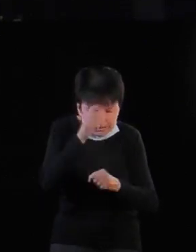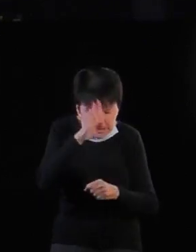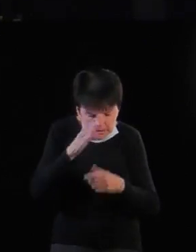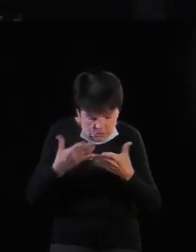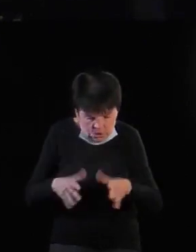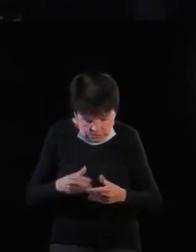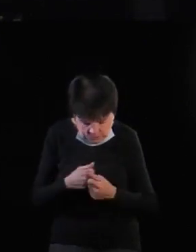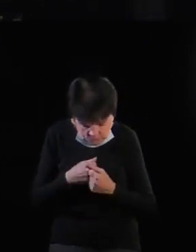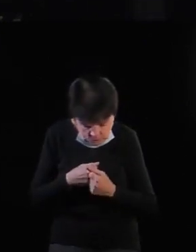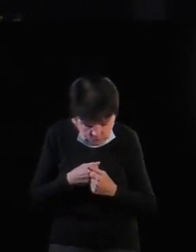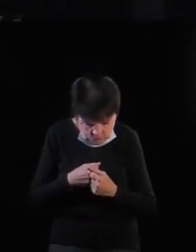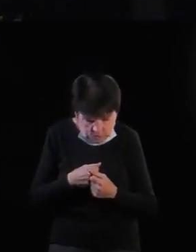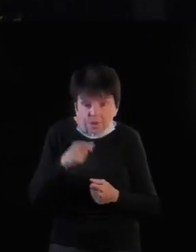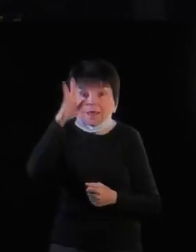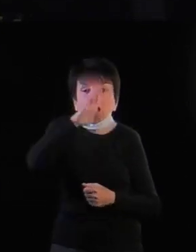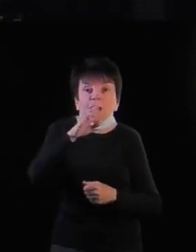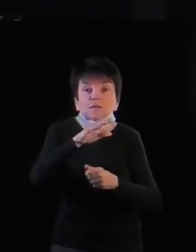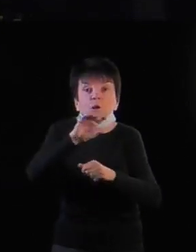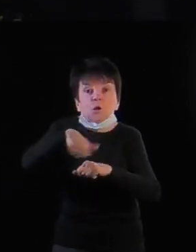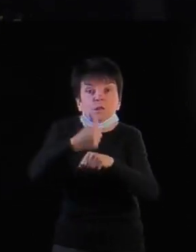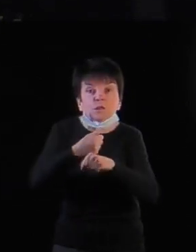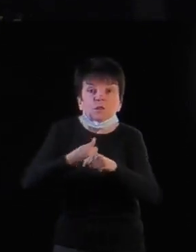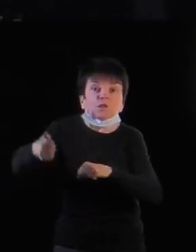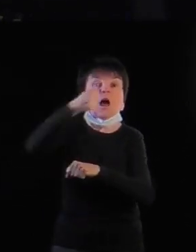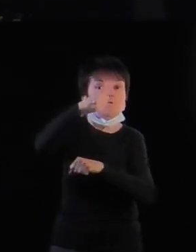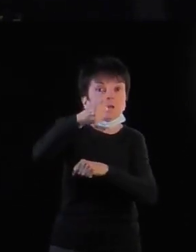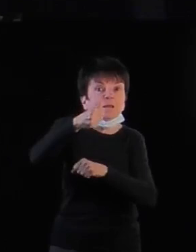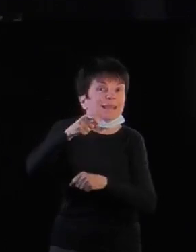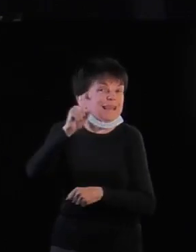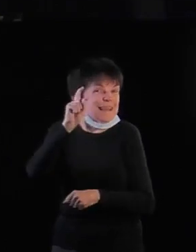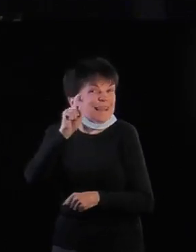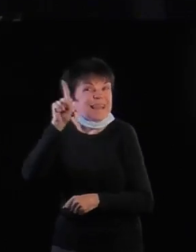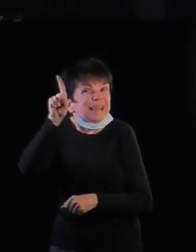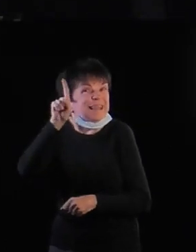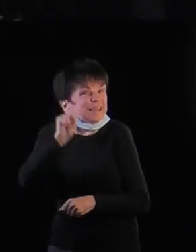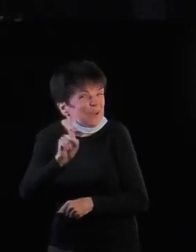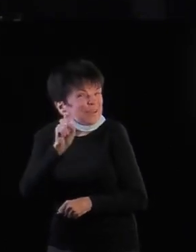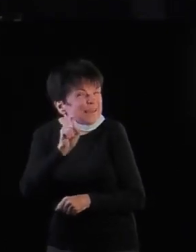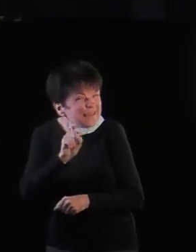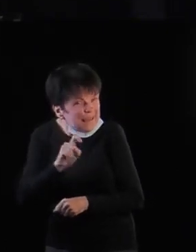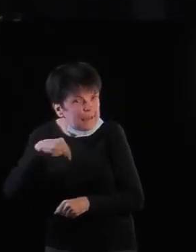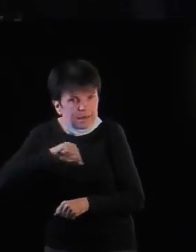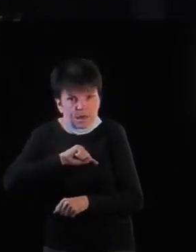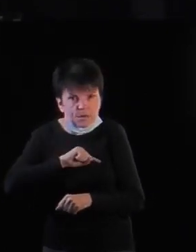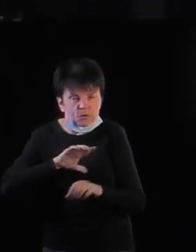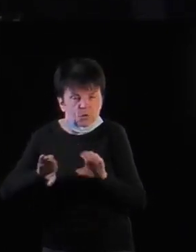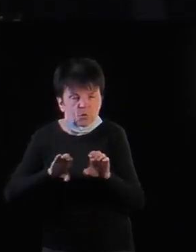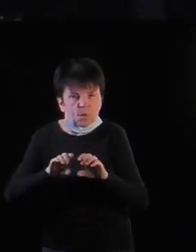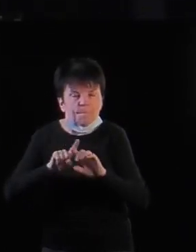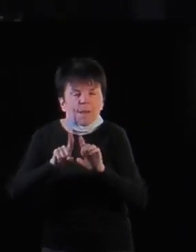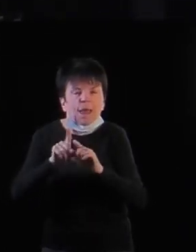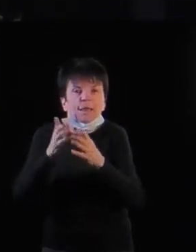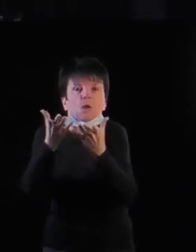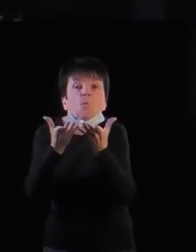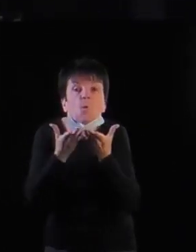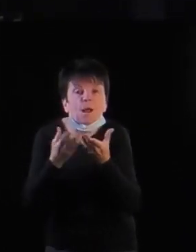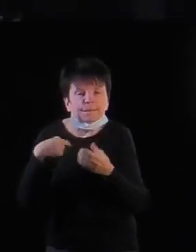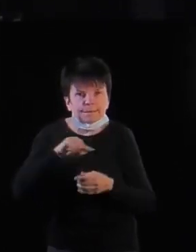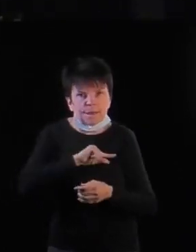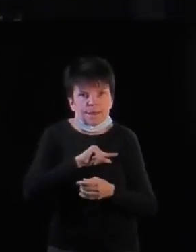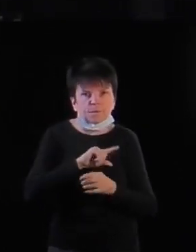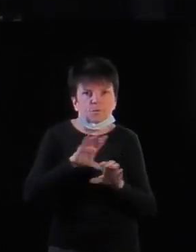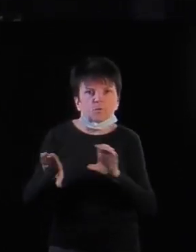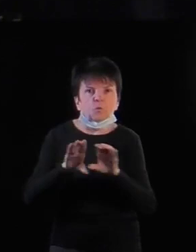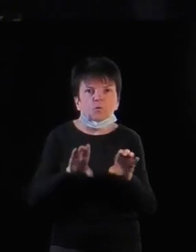lost. God's sovereign. He doesn't need us to do it, but he is asking us to do it. He is wanting